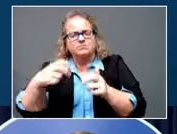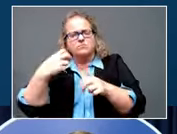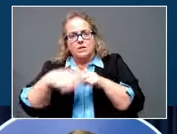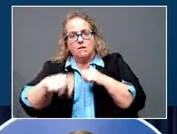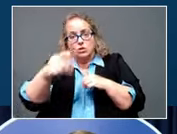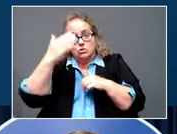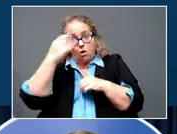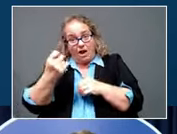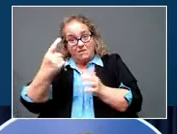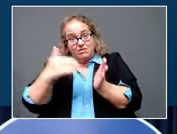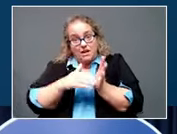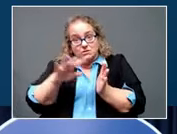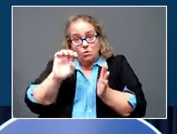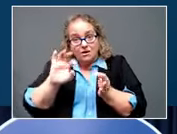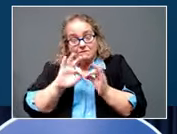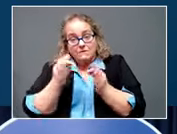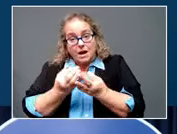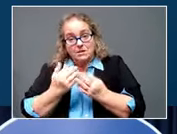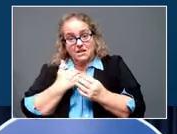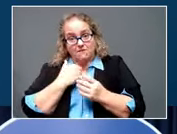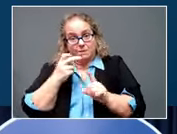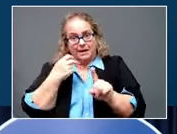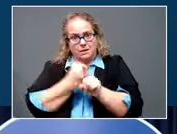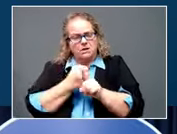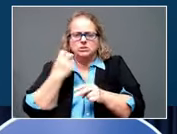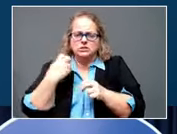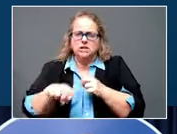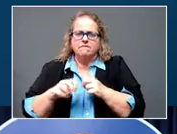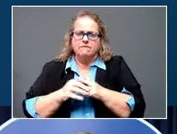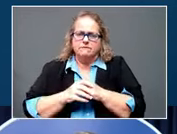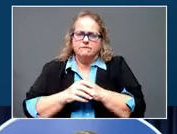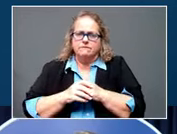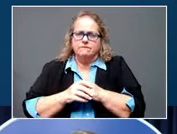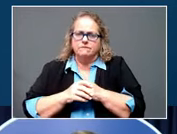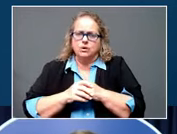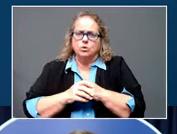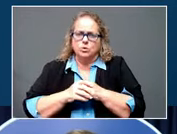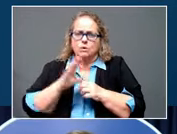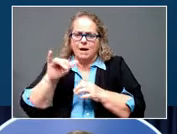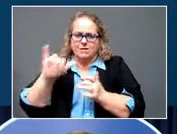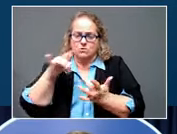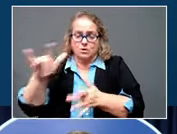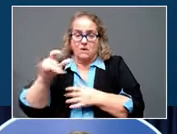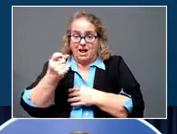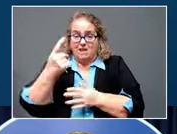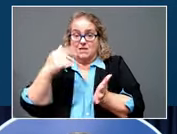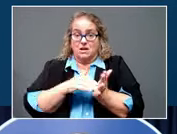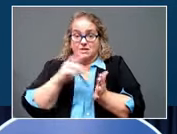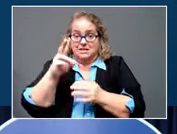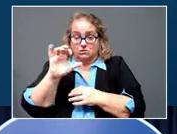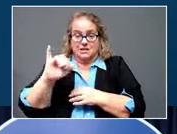been significantly impacted by this tornado. It's about 11,600 insurance claims that we